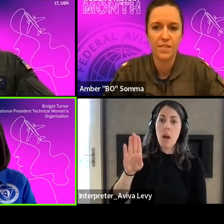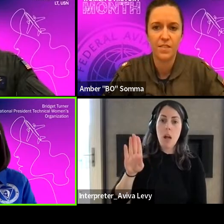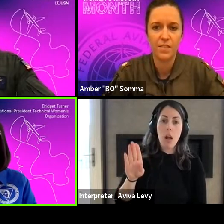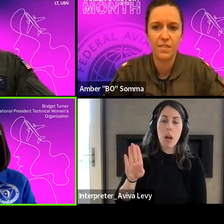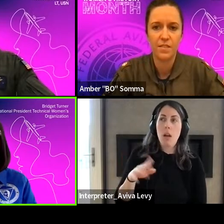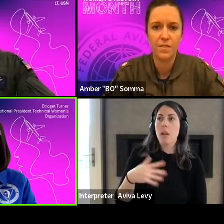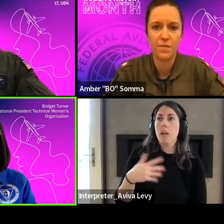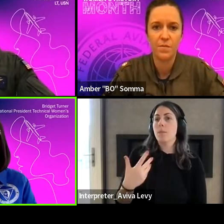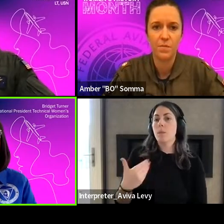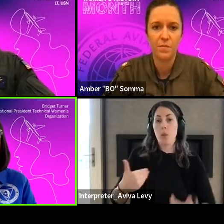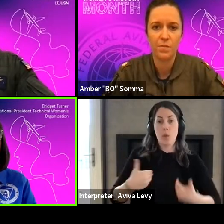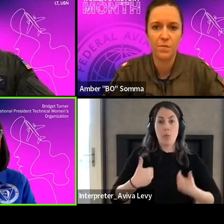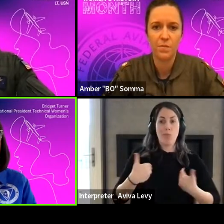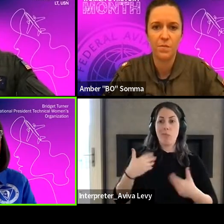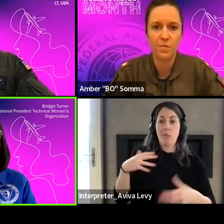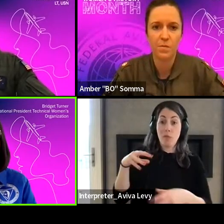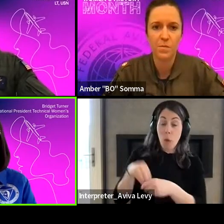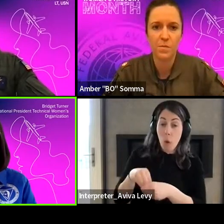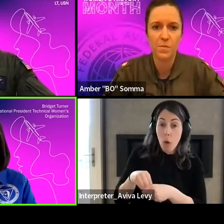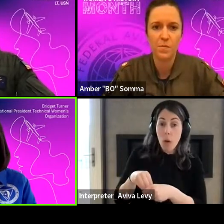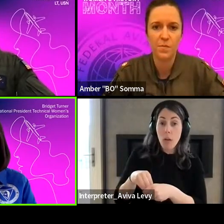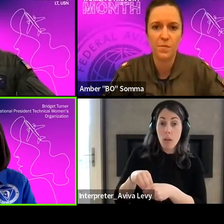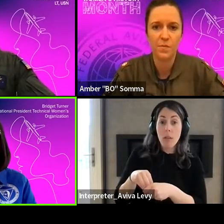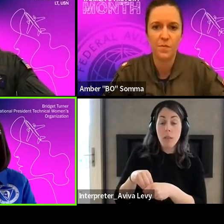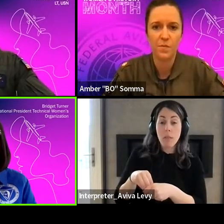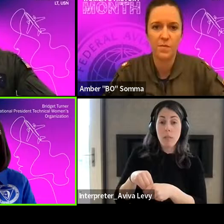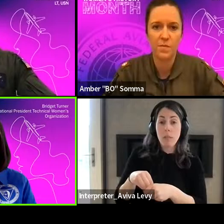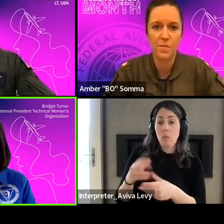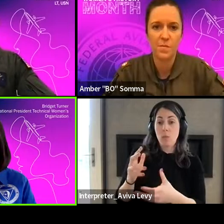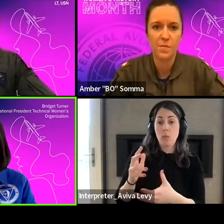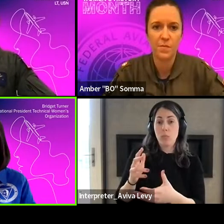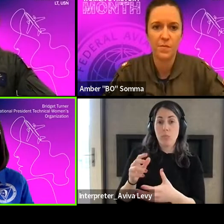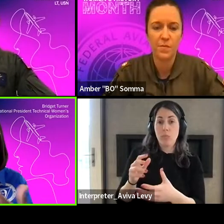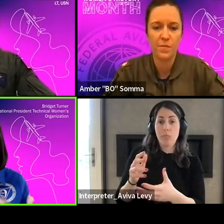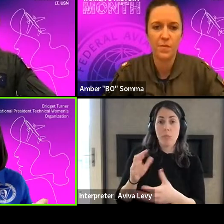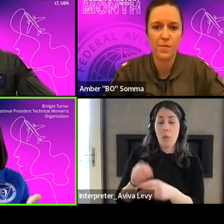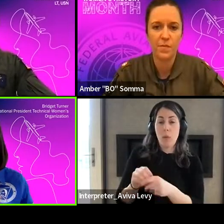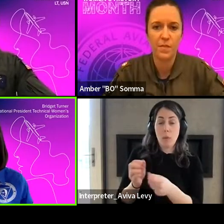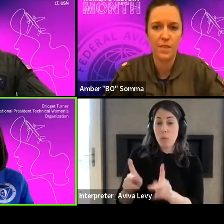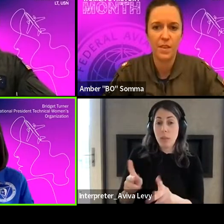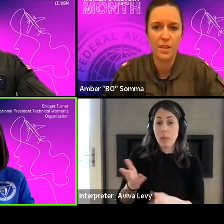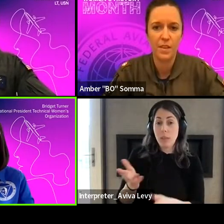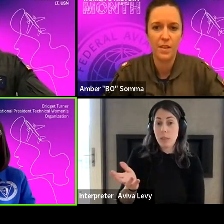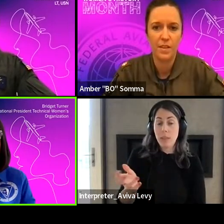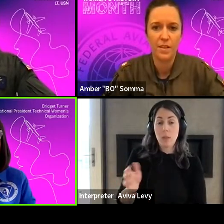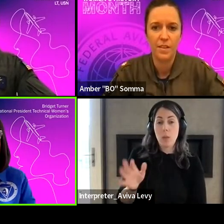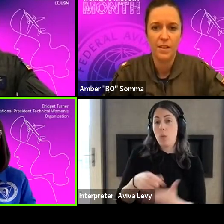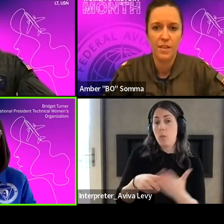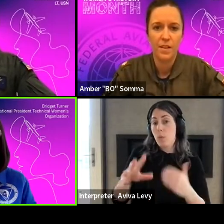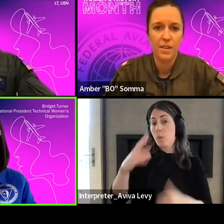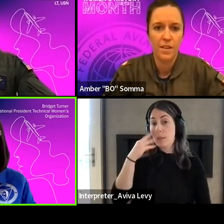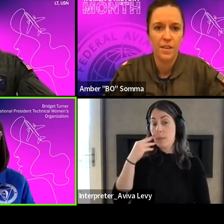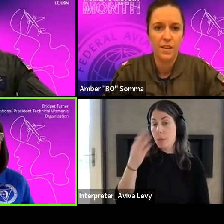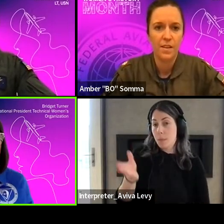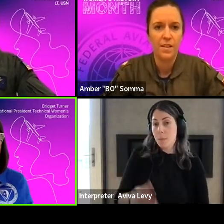our youth can participate in, or if you participated in any of those as you became in your field?